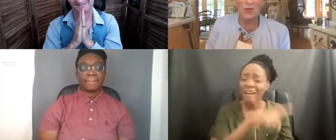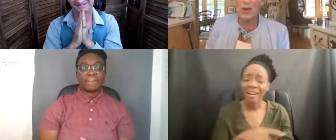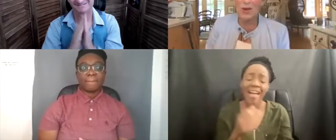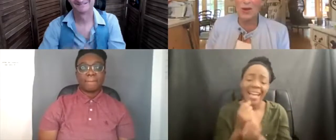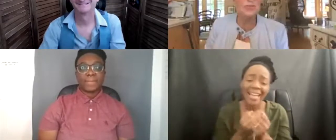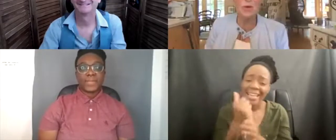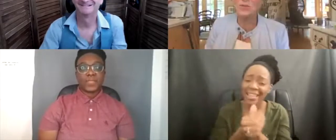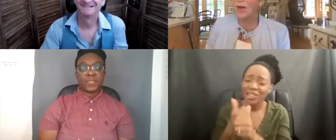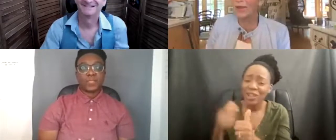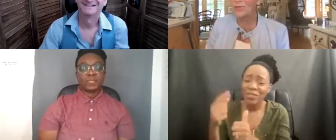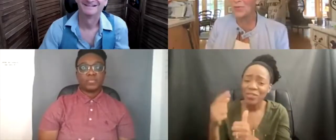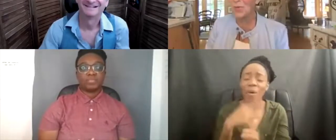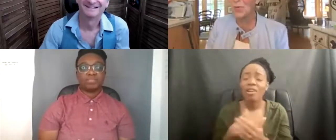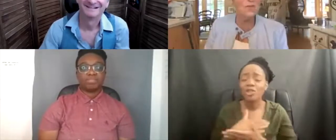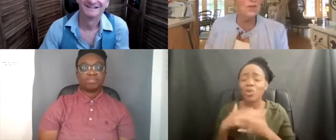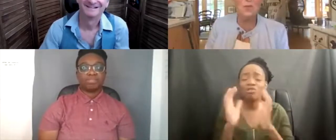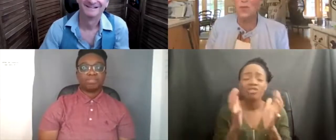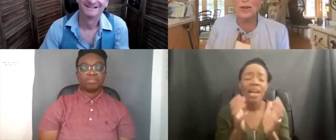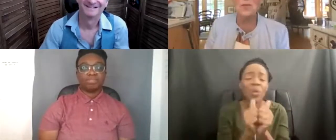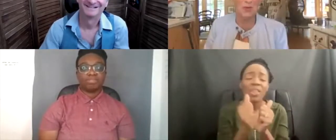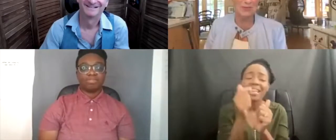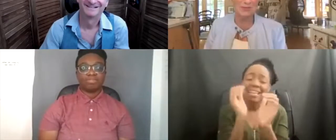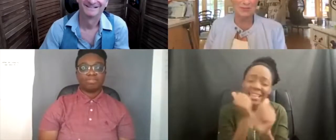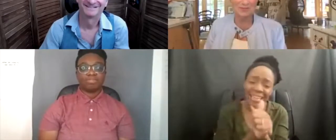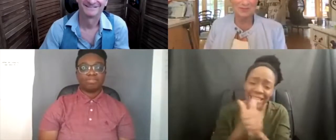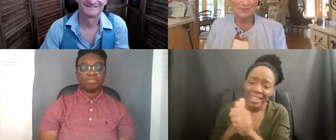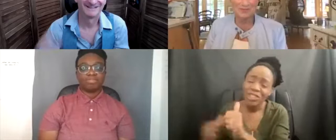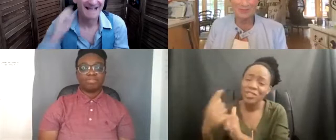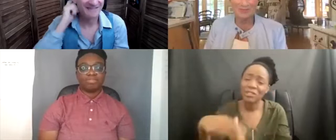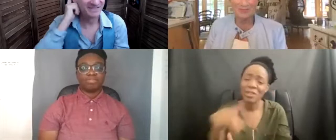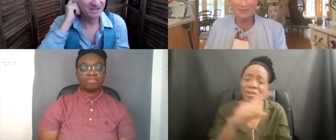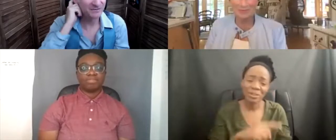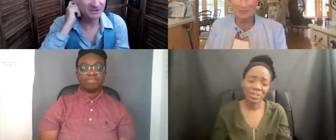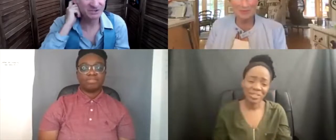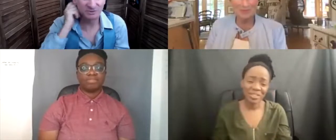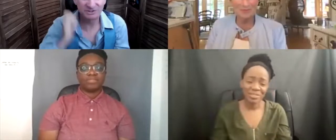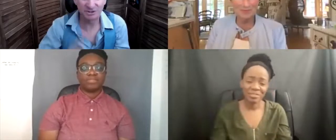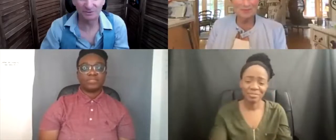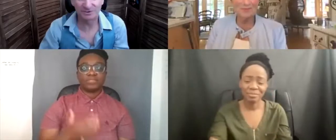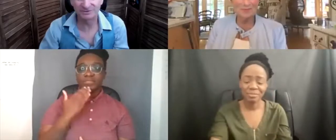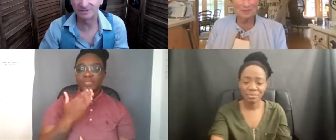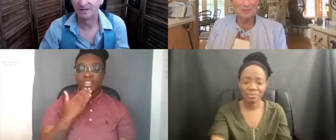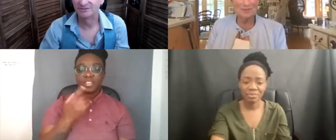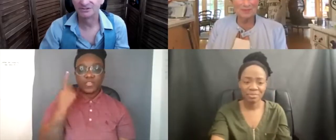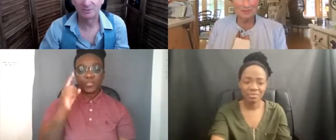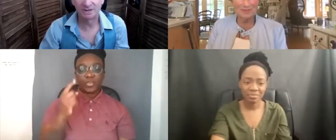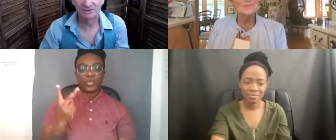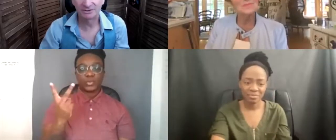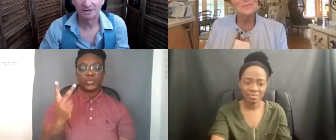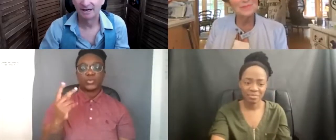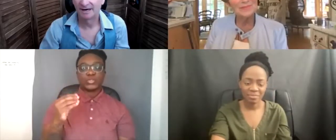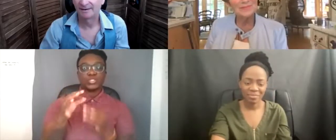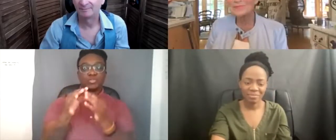of you. I enjoyed talking to every one of you. Oh, and thank you for the two interpreters so